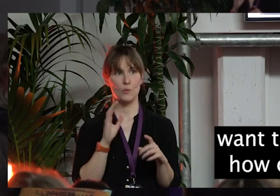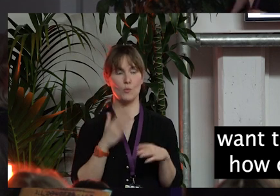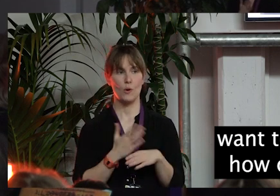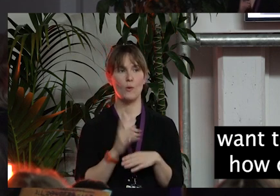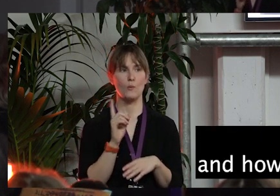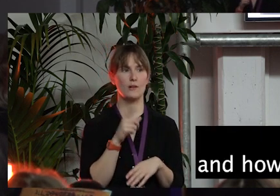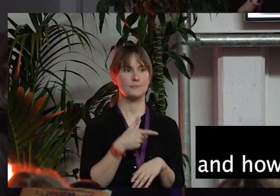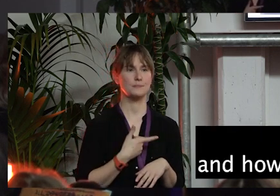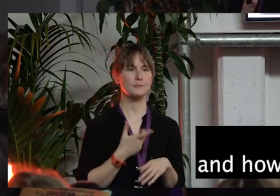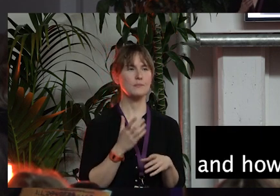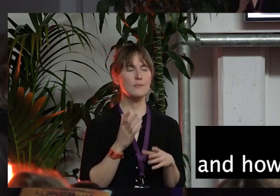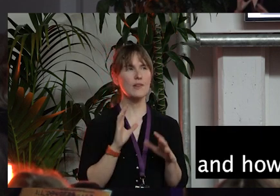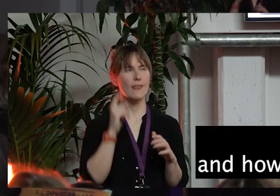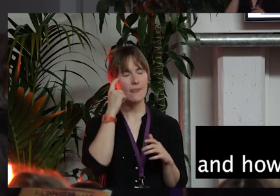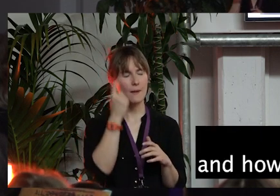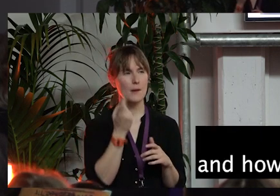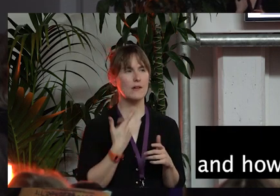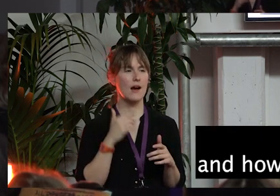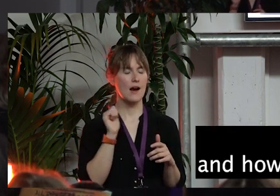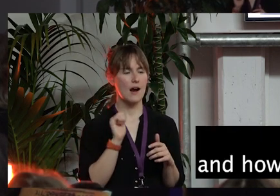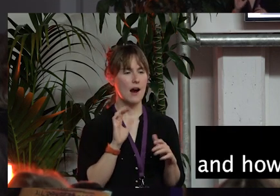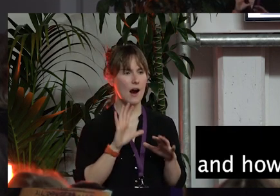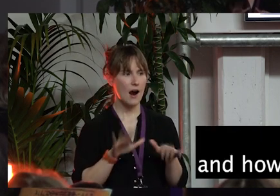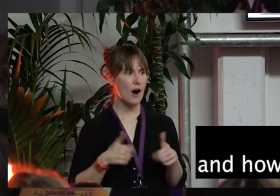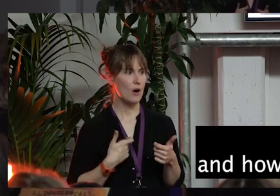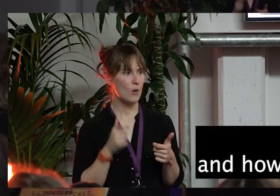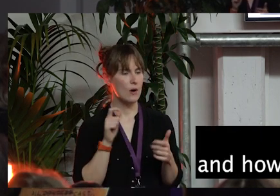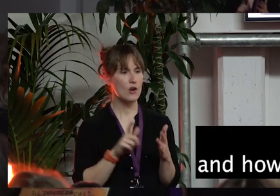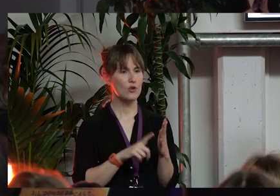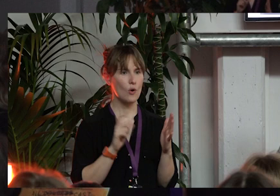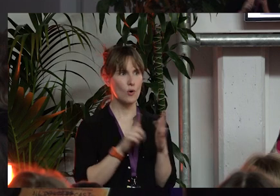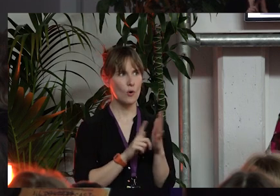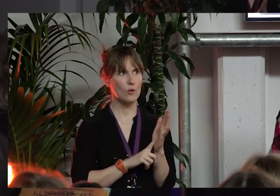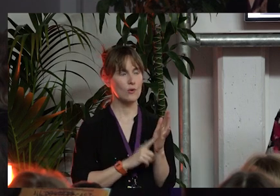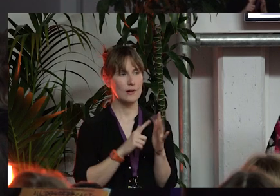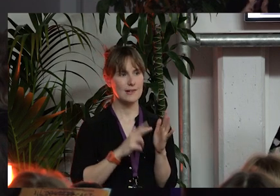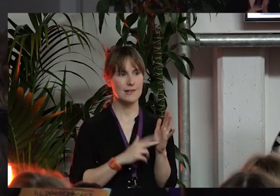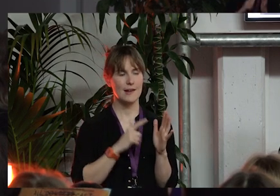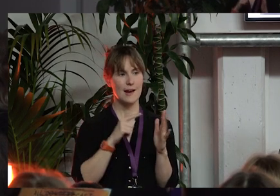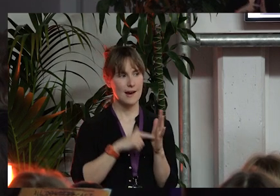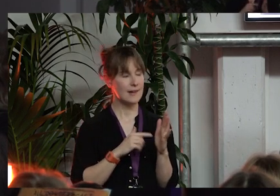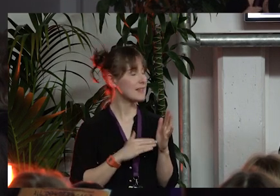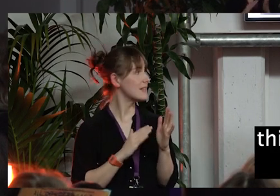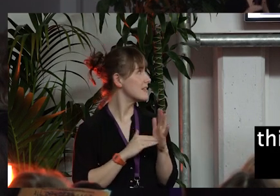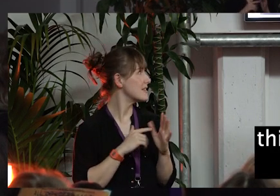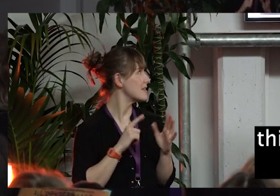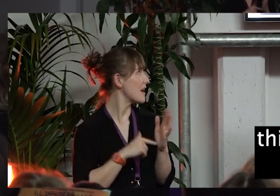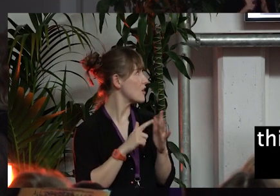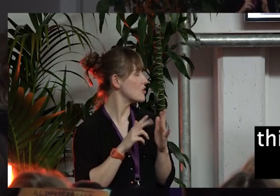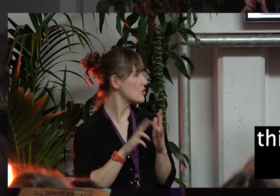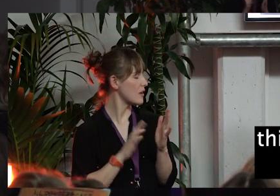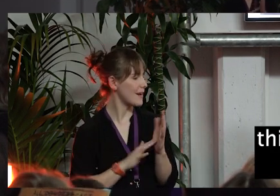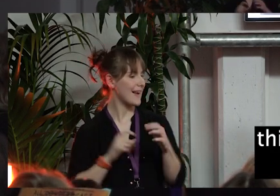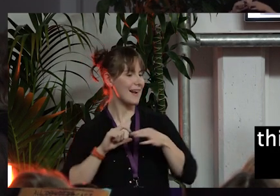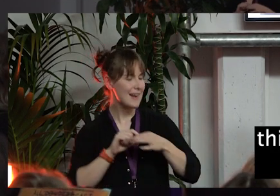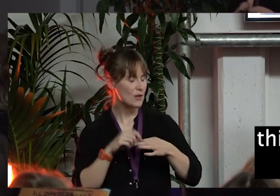colonisation is very much part of our lives today and how we're very much complicit in that. So I want this here and